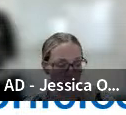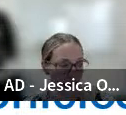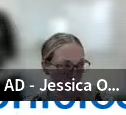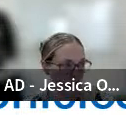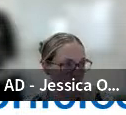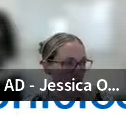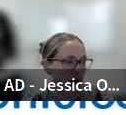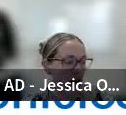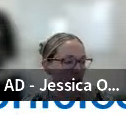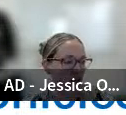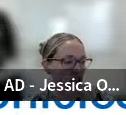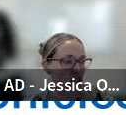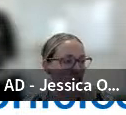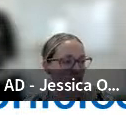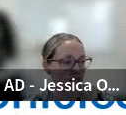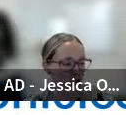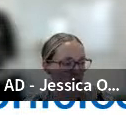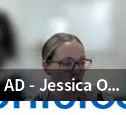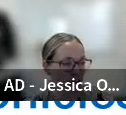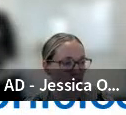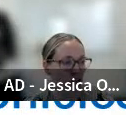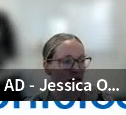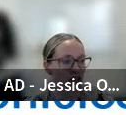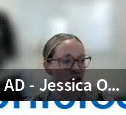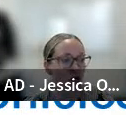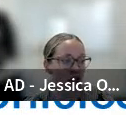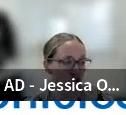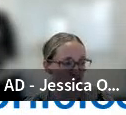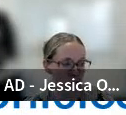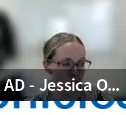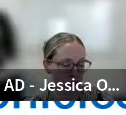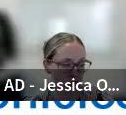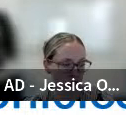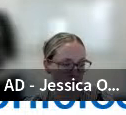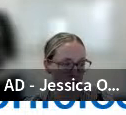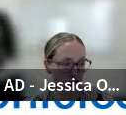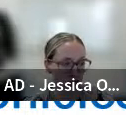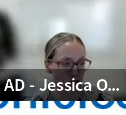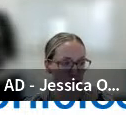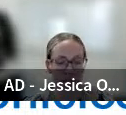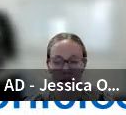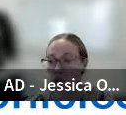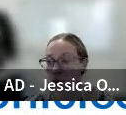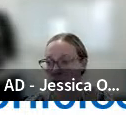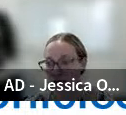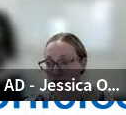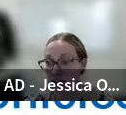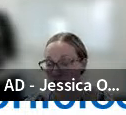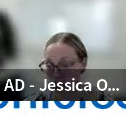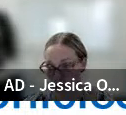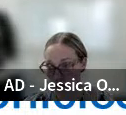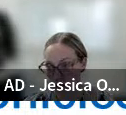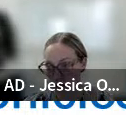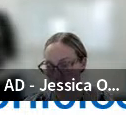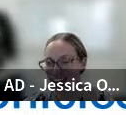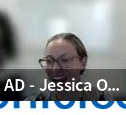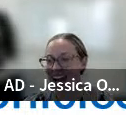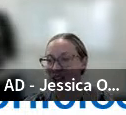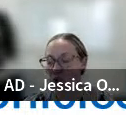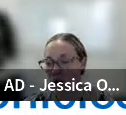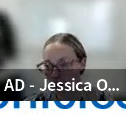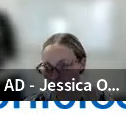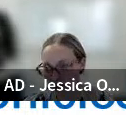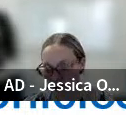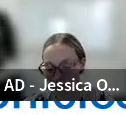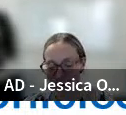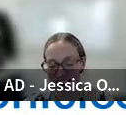on right now. Just to confirm that there is over $2 million actually available in the school air filtration measure.